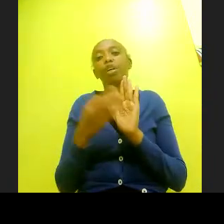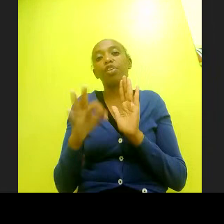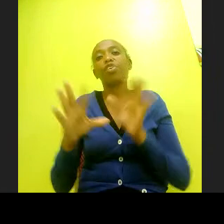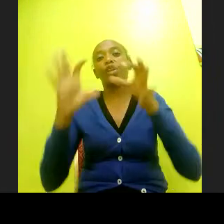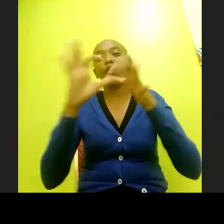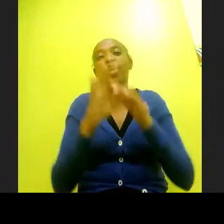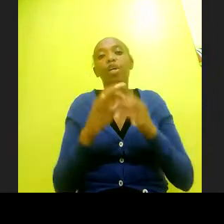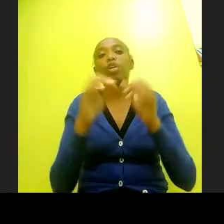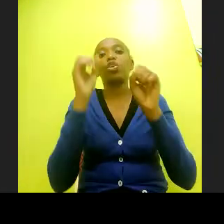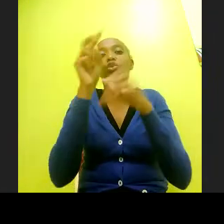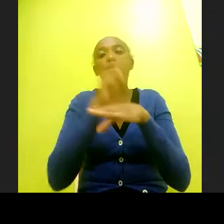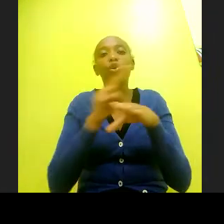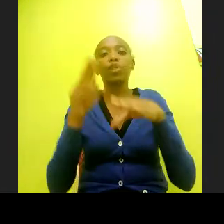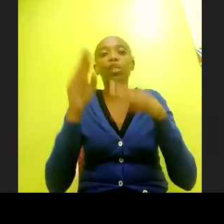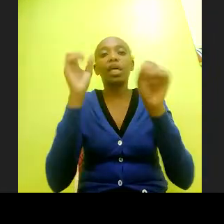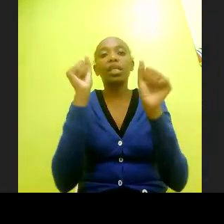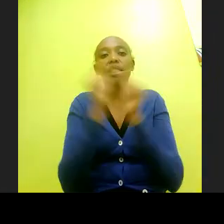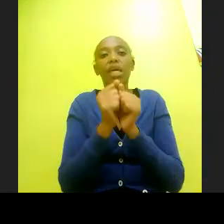10 metrics as